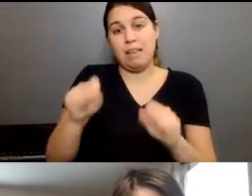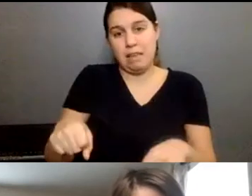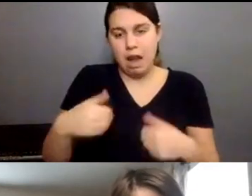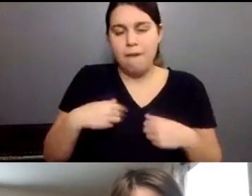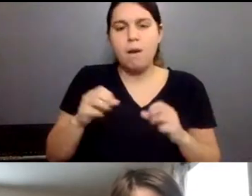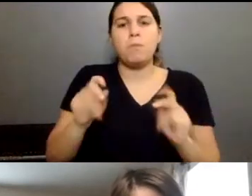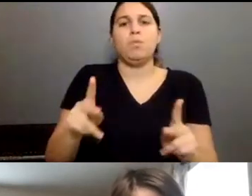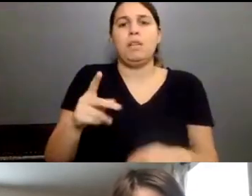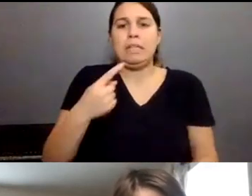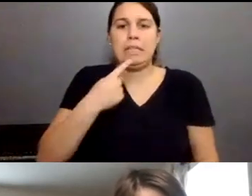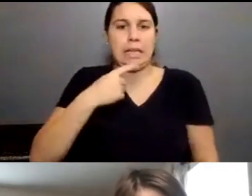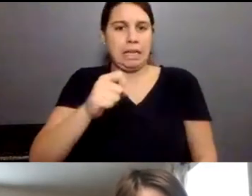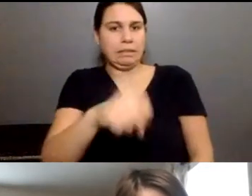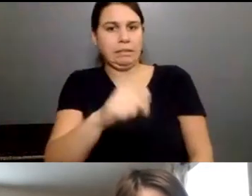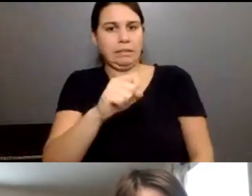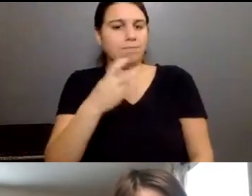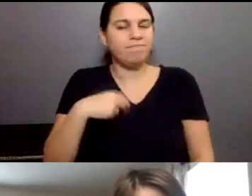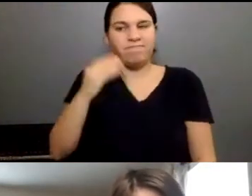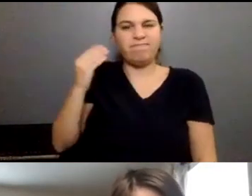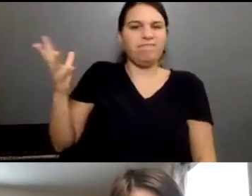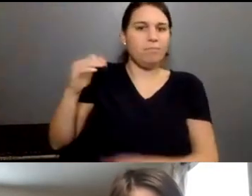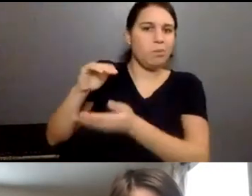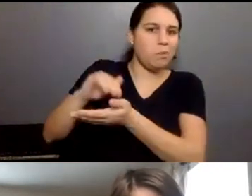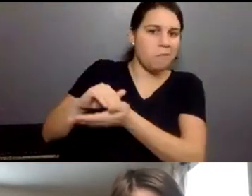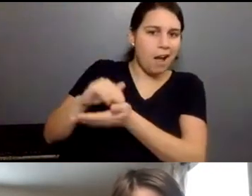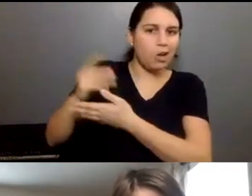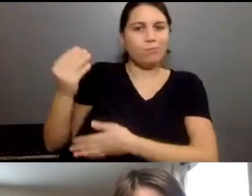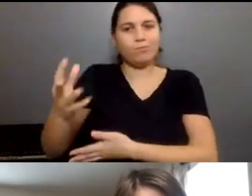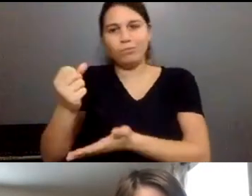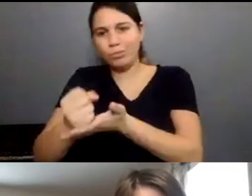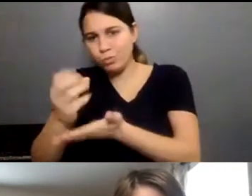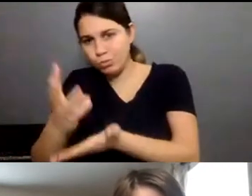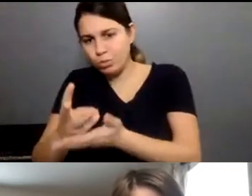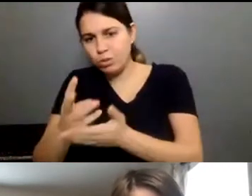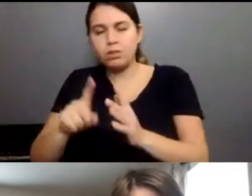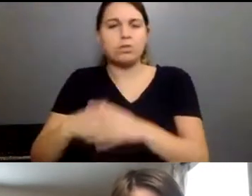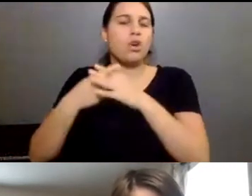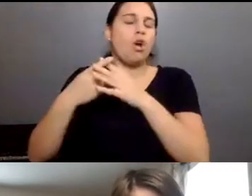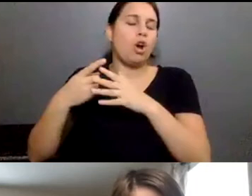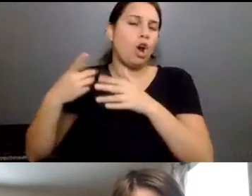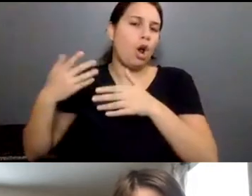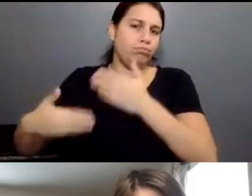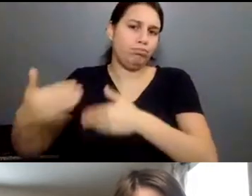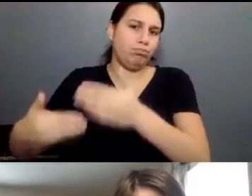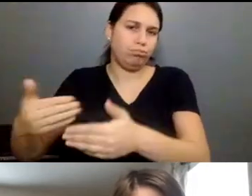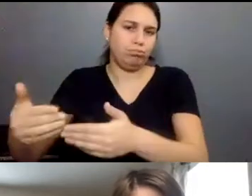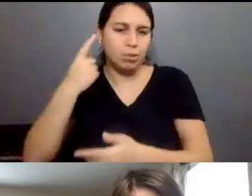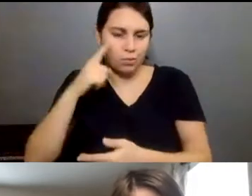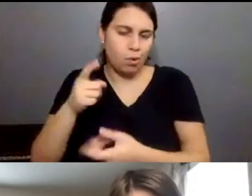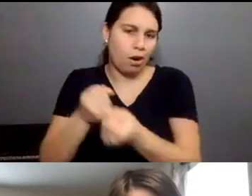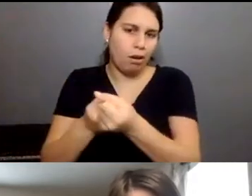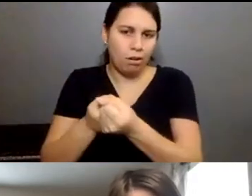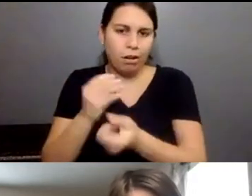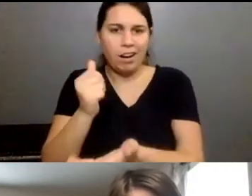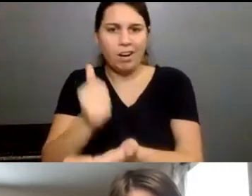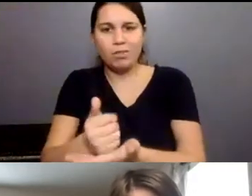we notify a provider, they notify social work, and then we start the ball rolling for some